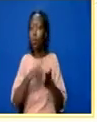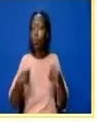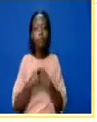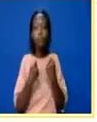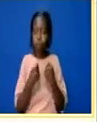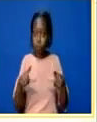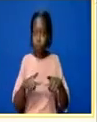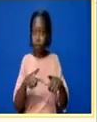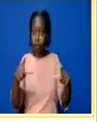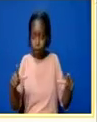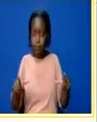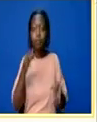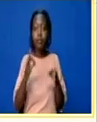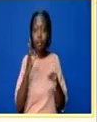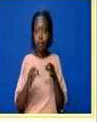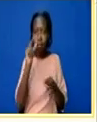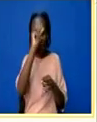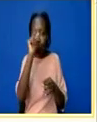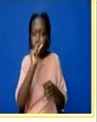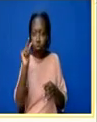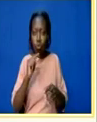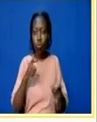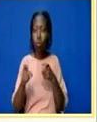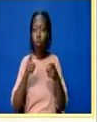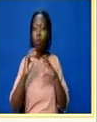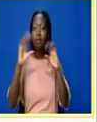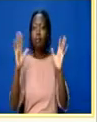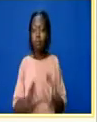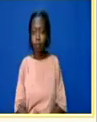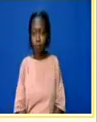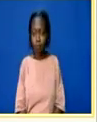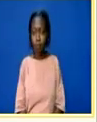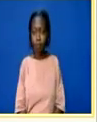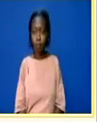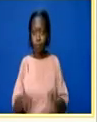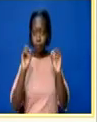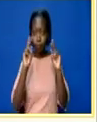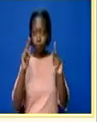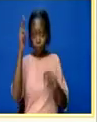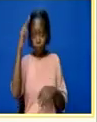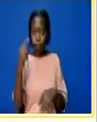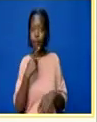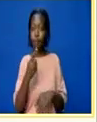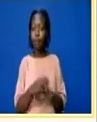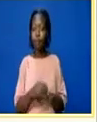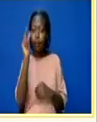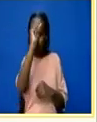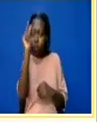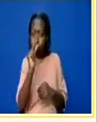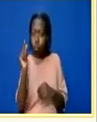to the land if real erosion is not controlled? Okay. Remember we said, what is real erosion?